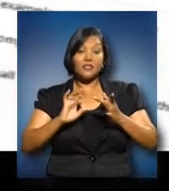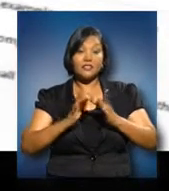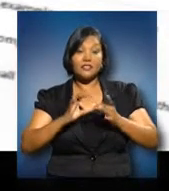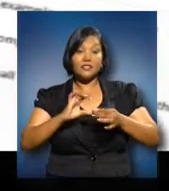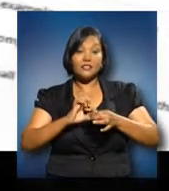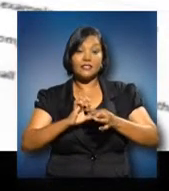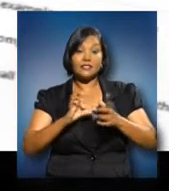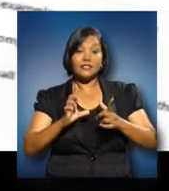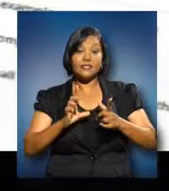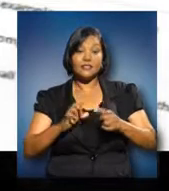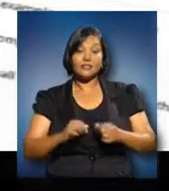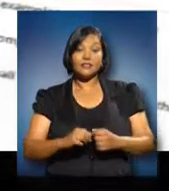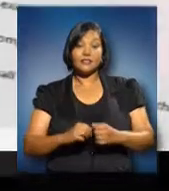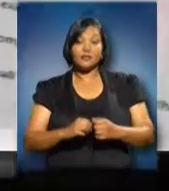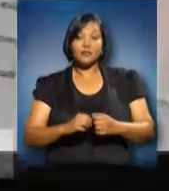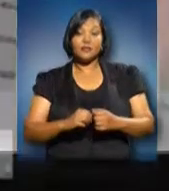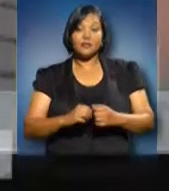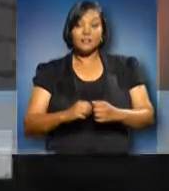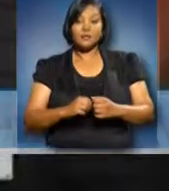degraded online services.